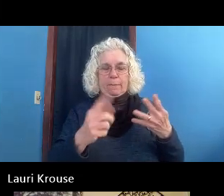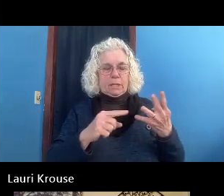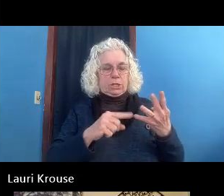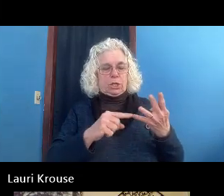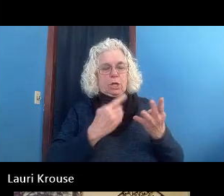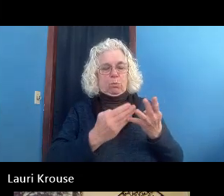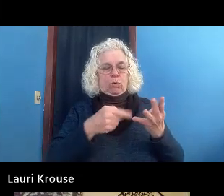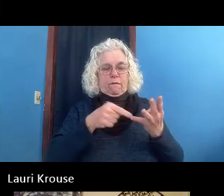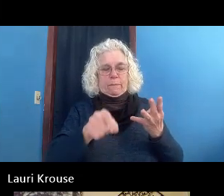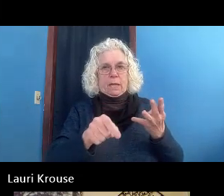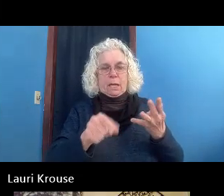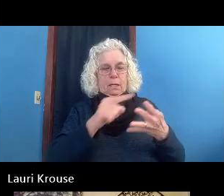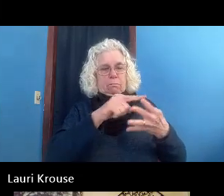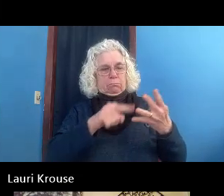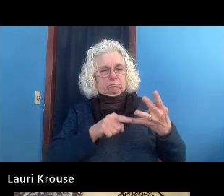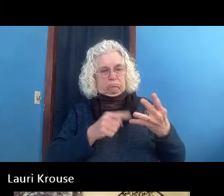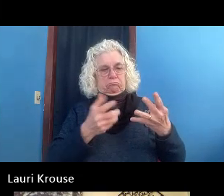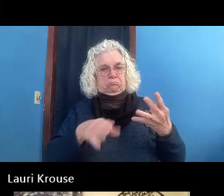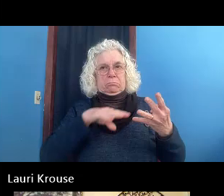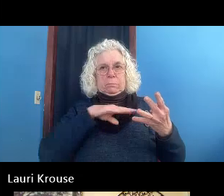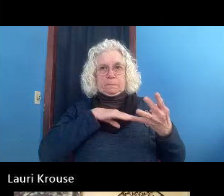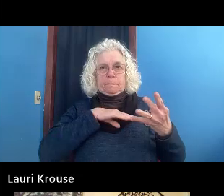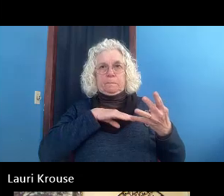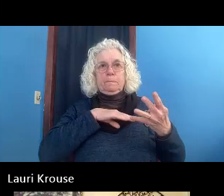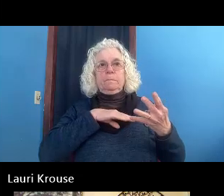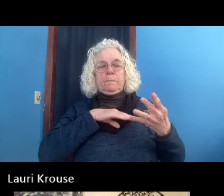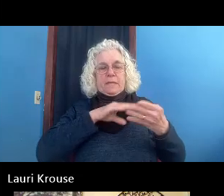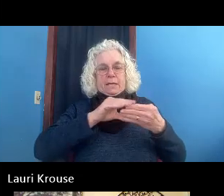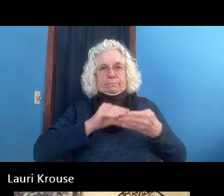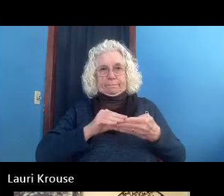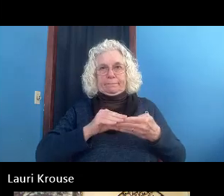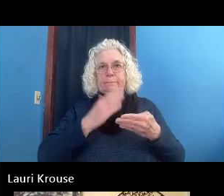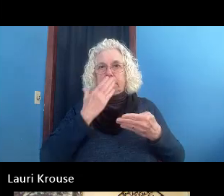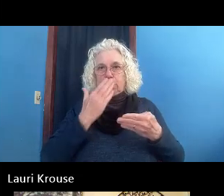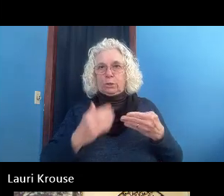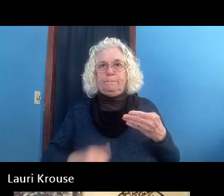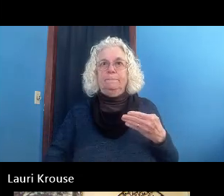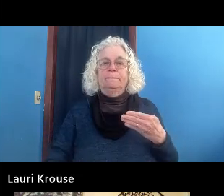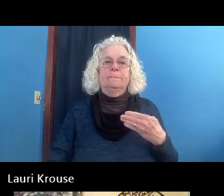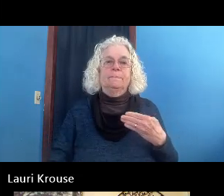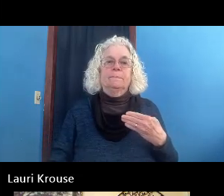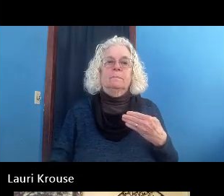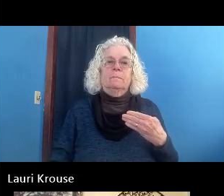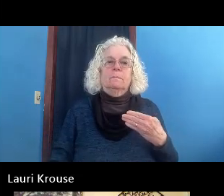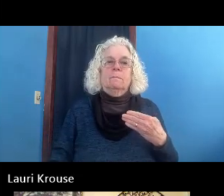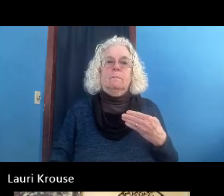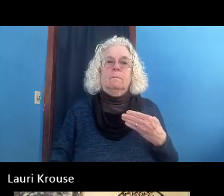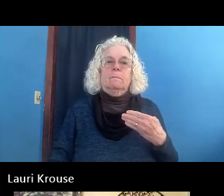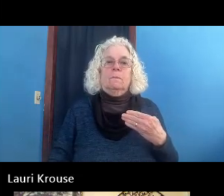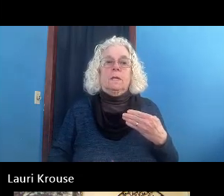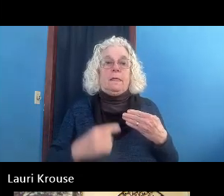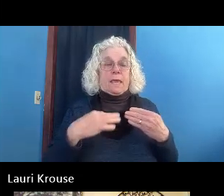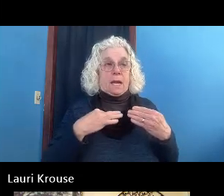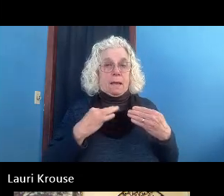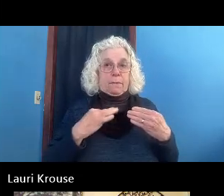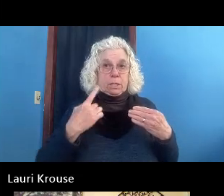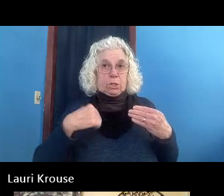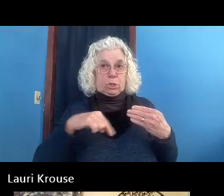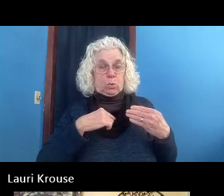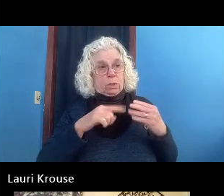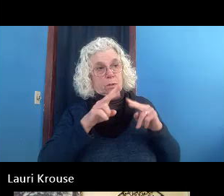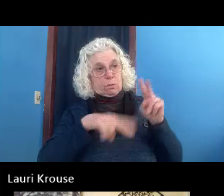all four of those touch points, then that's something that would suffice. So, the application is reviewed. Usually